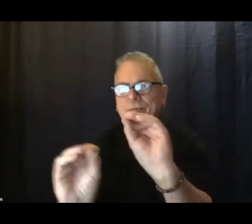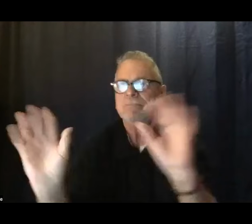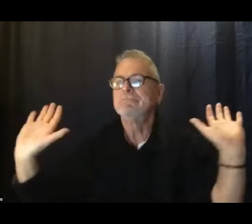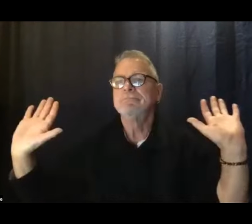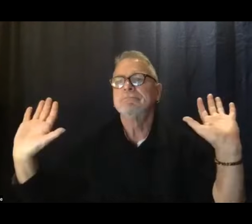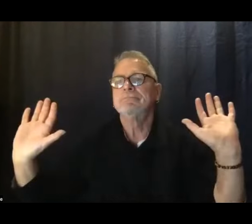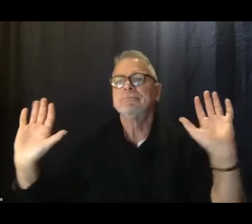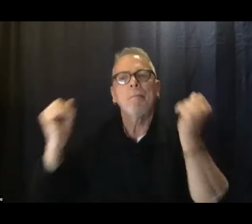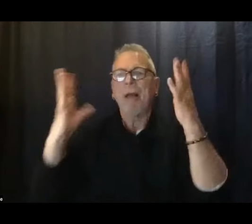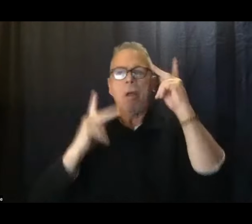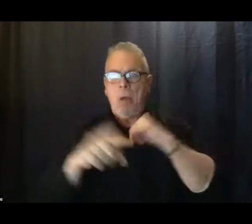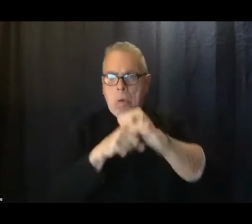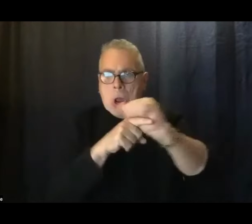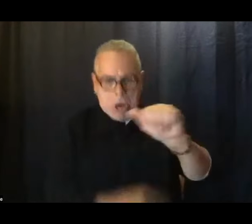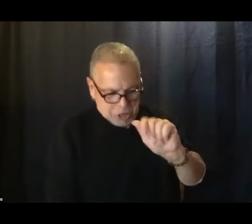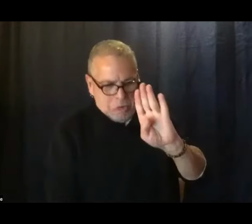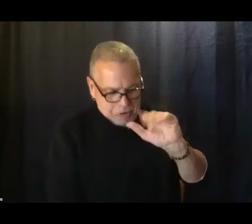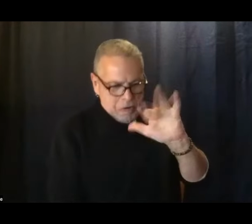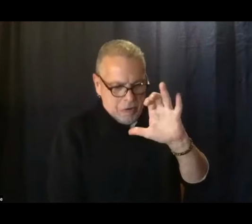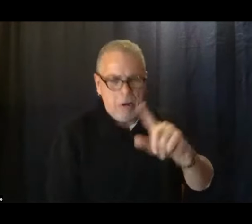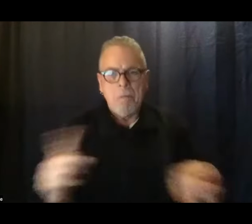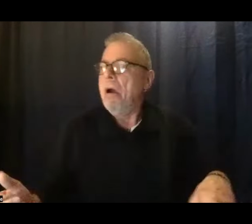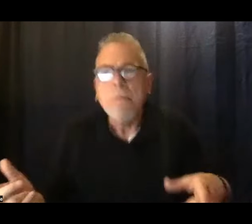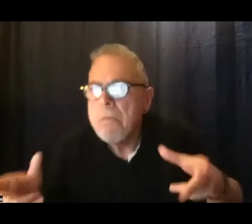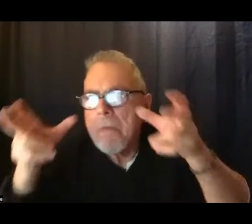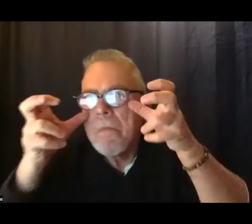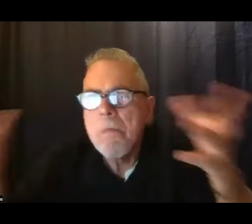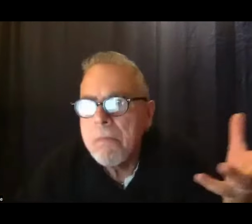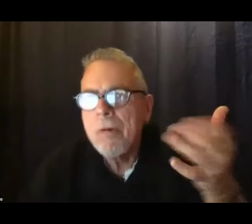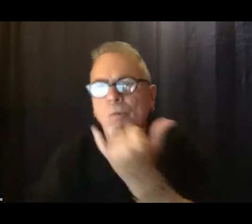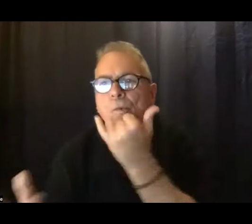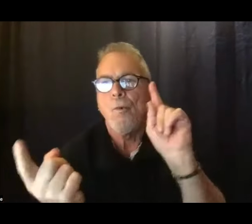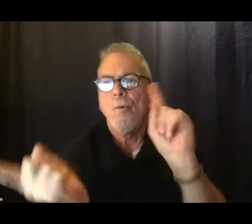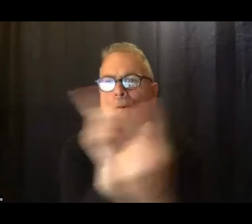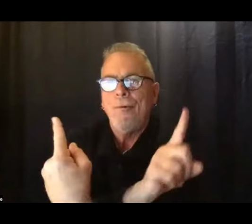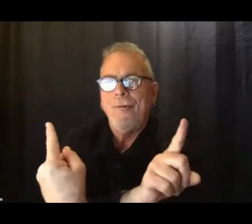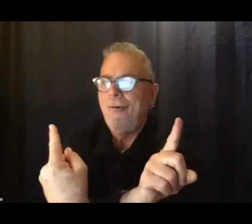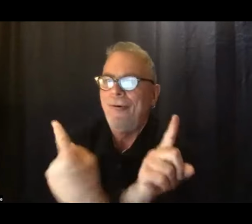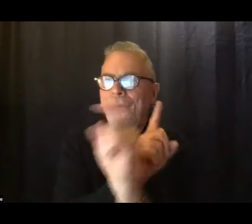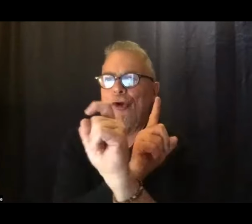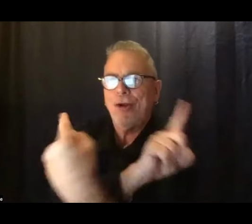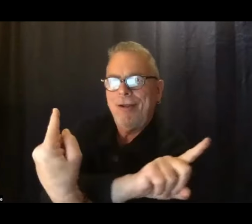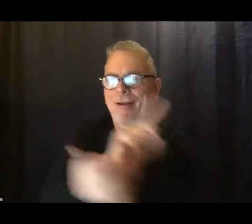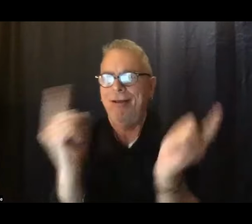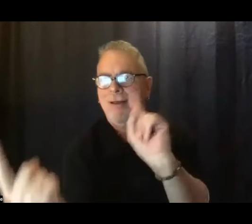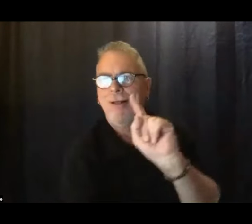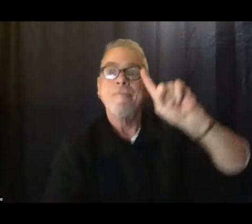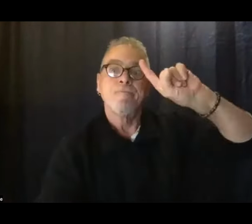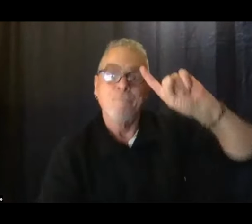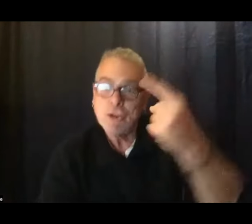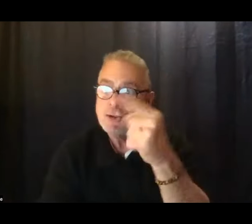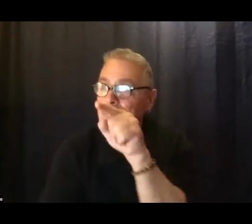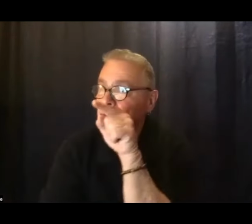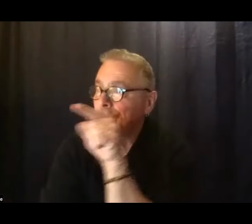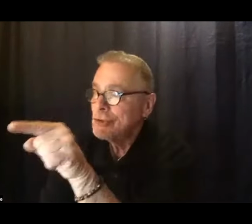used, how the hands move and the shape of them. Many people just practice the letters, but they don't practice that receptive